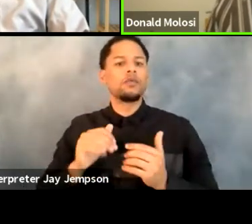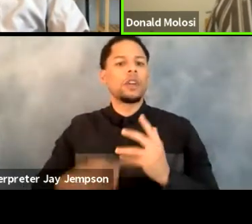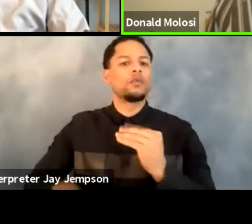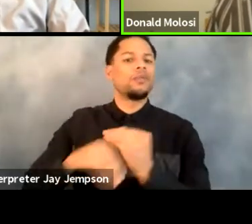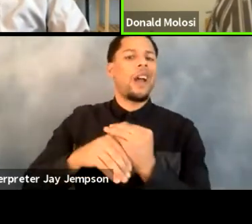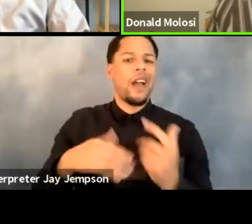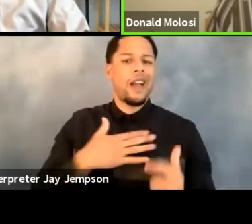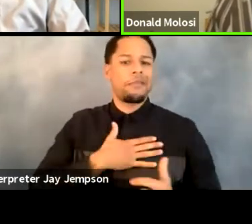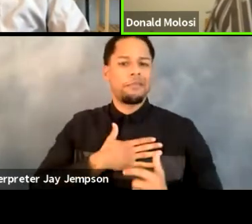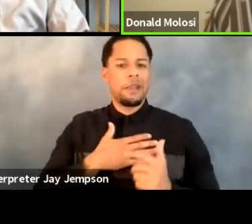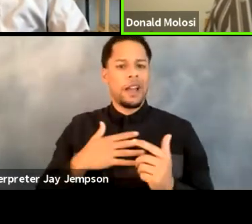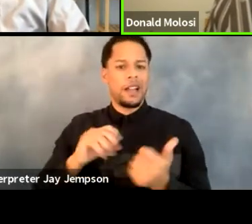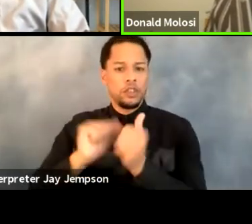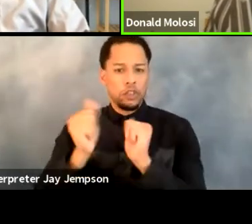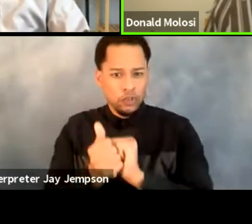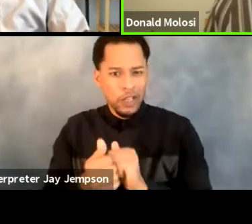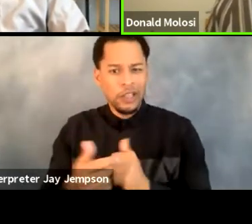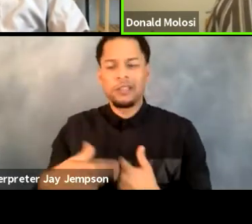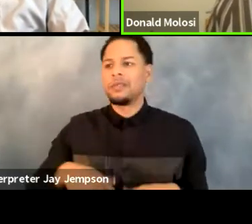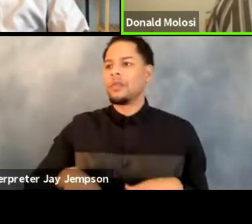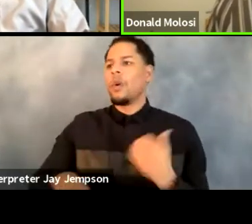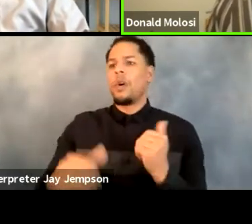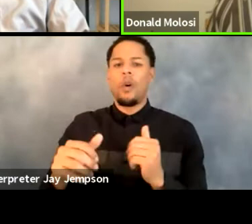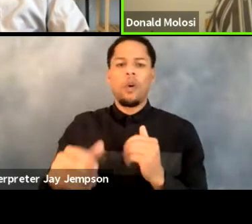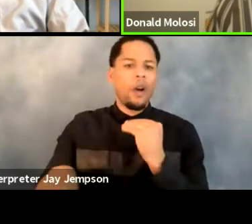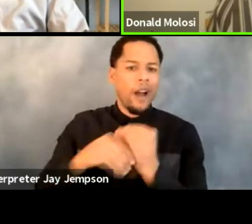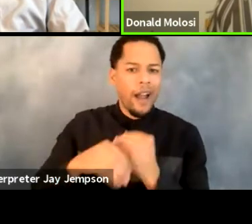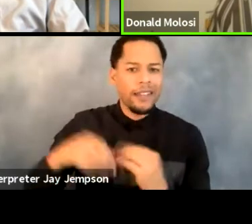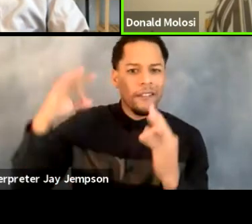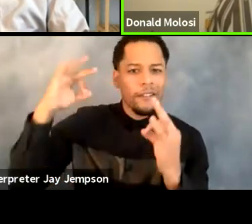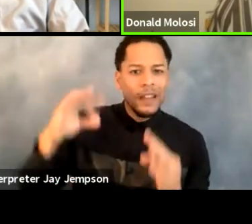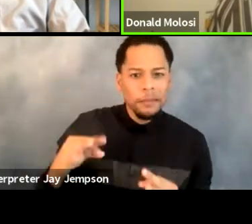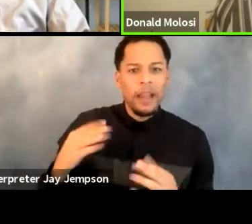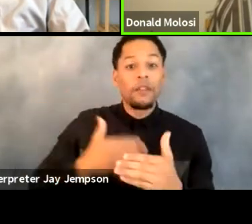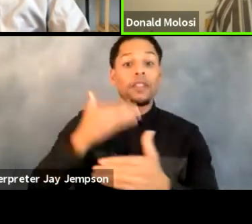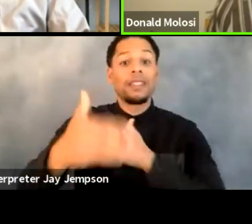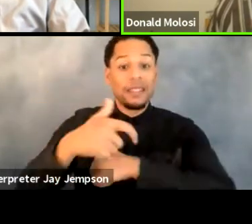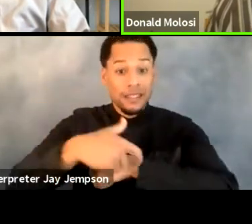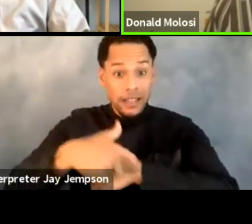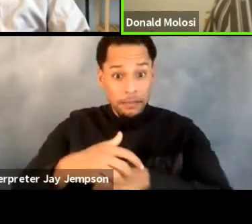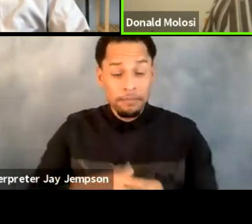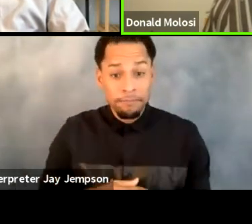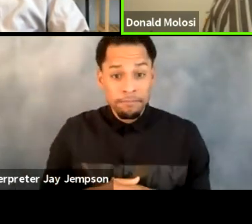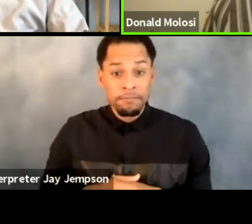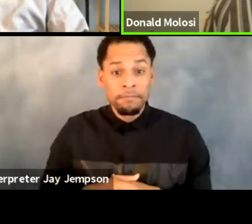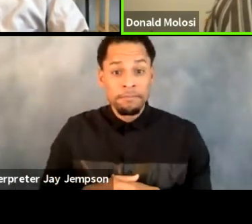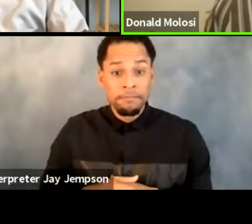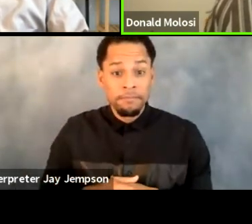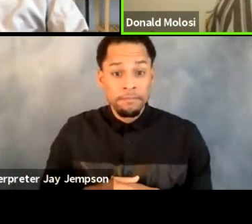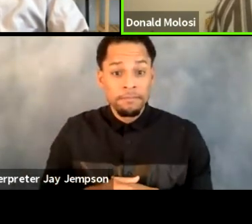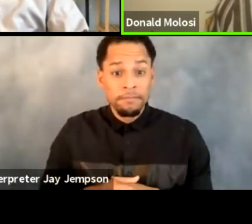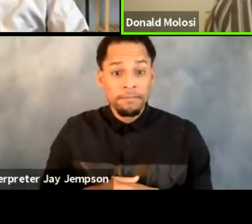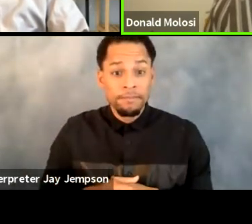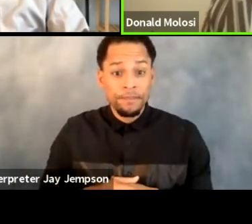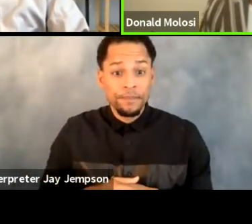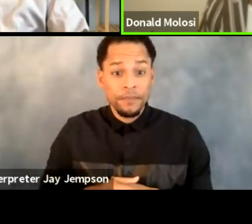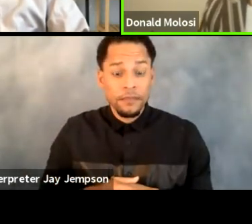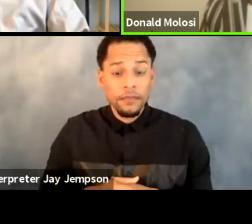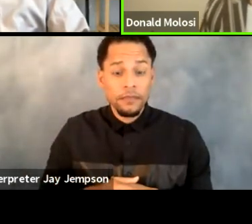with the feedback that's been given, and that helps me shape the story in a different or